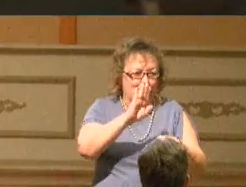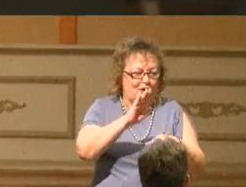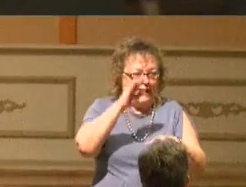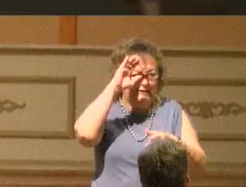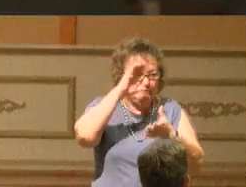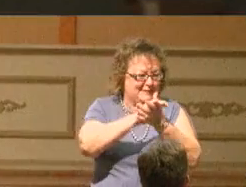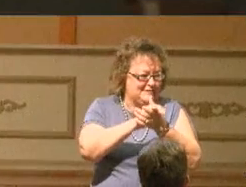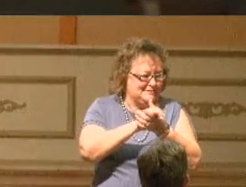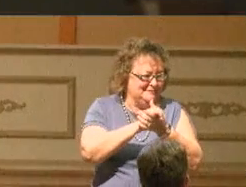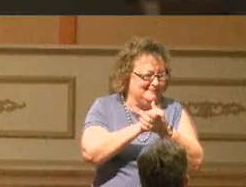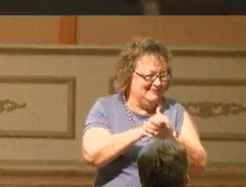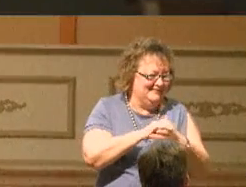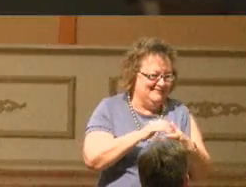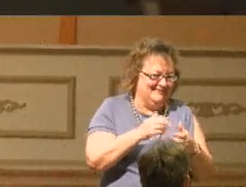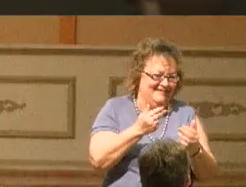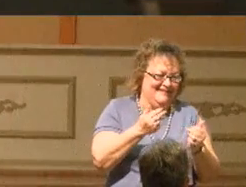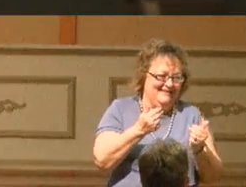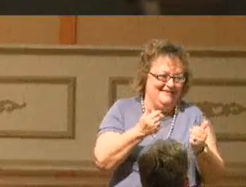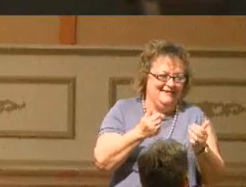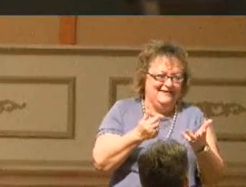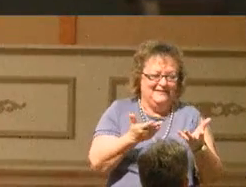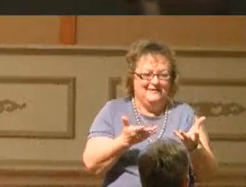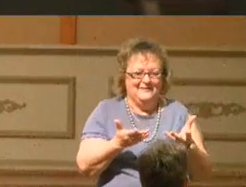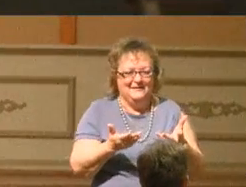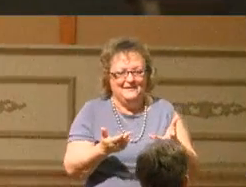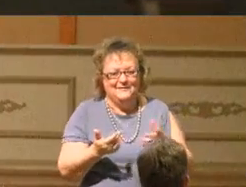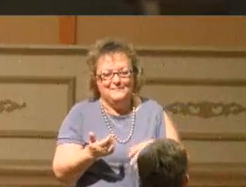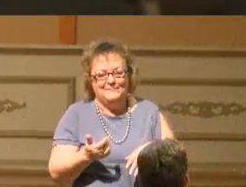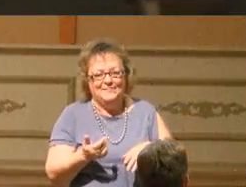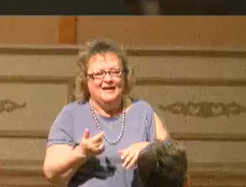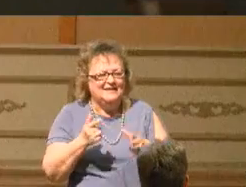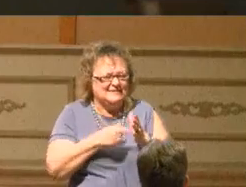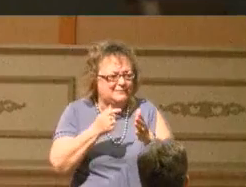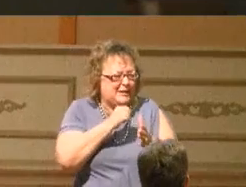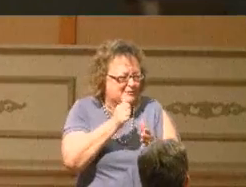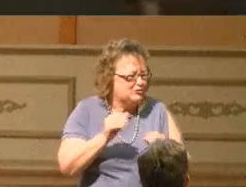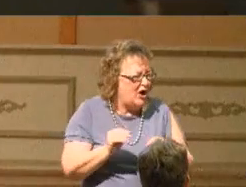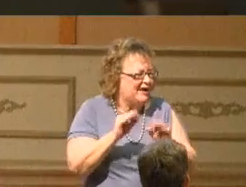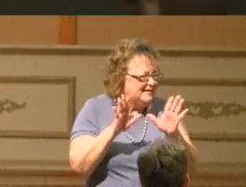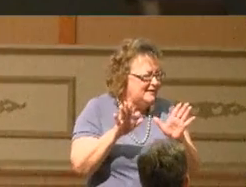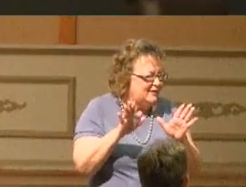Now, those are all good announcements, but sometimes they're a little bit unclear.